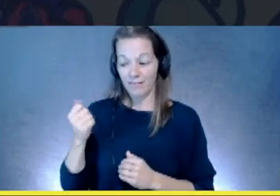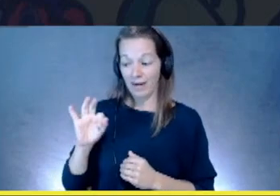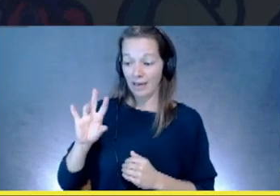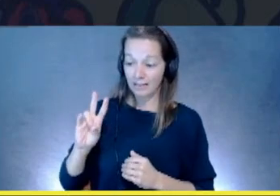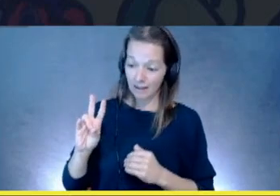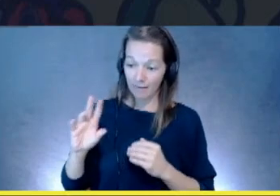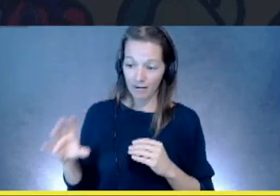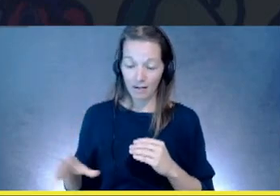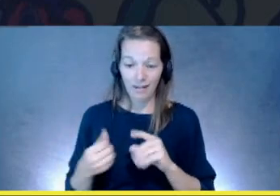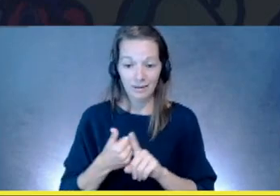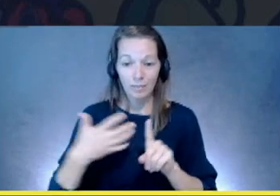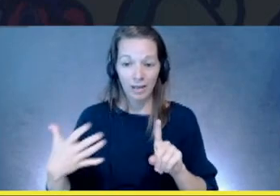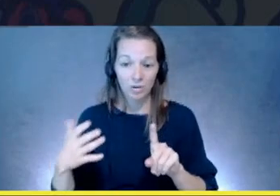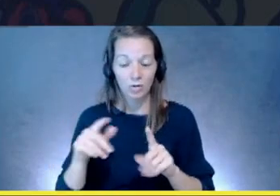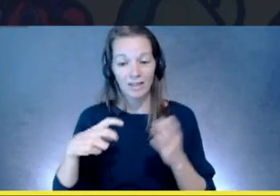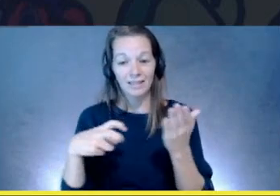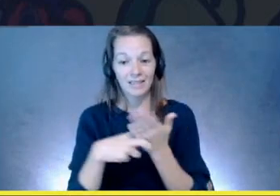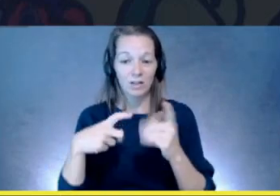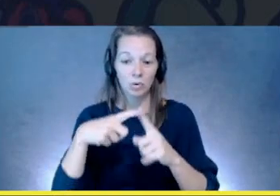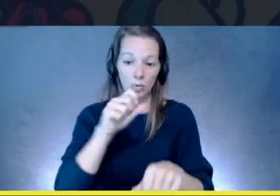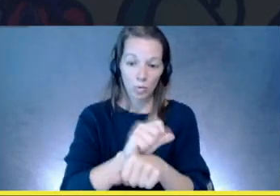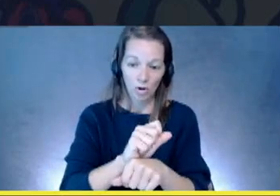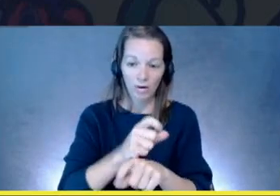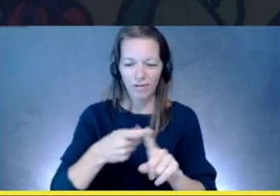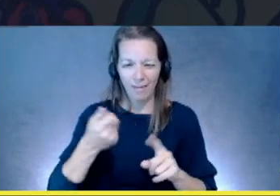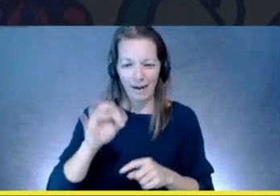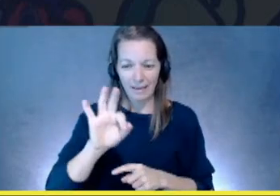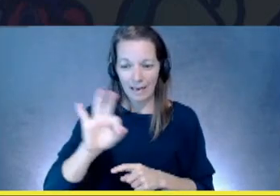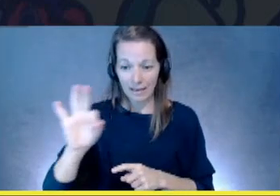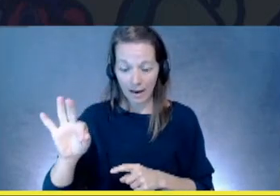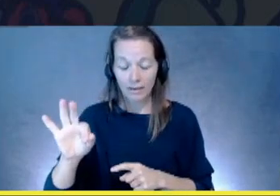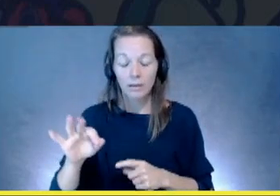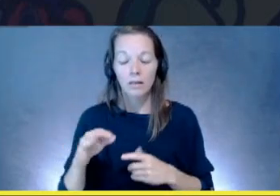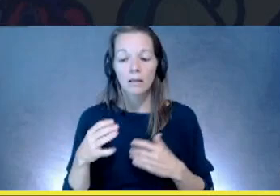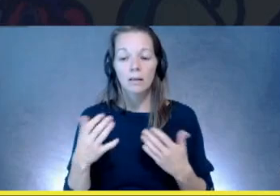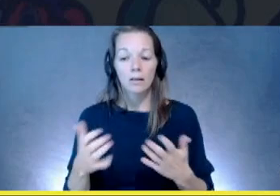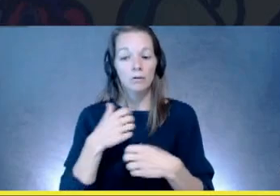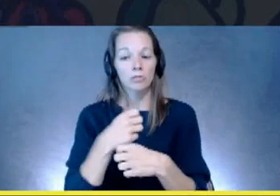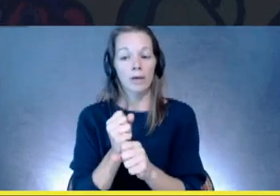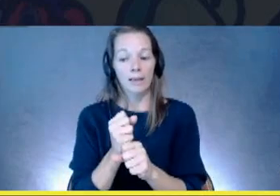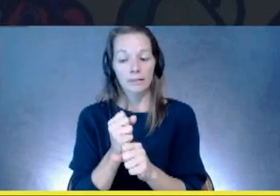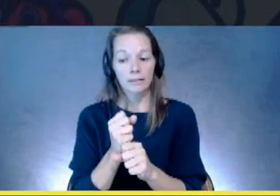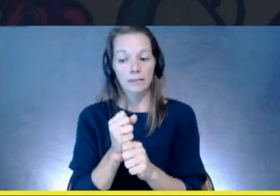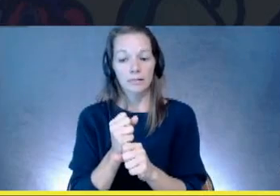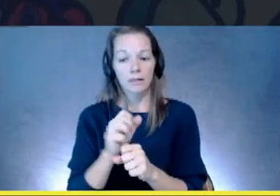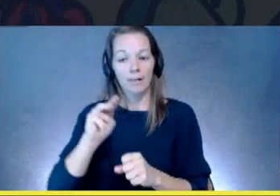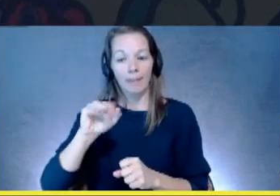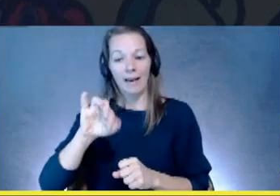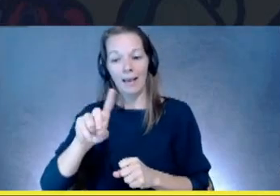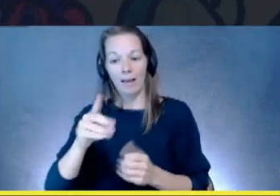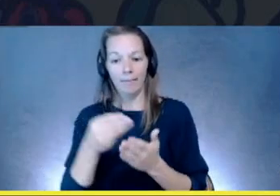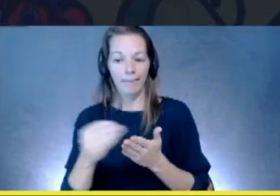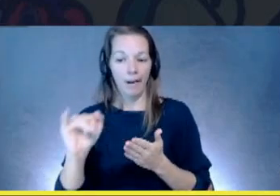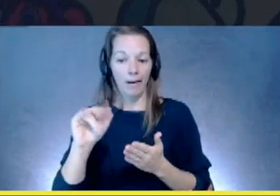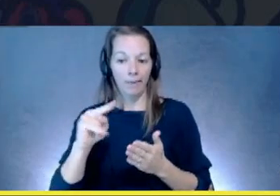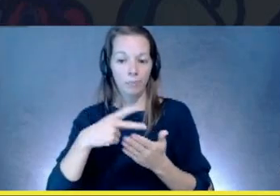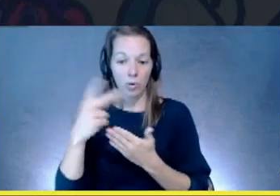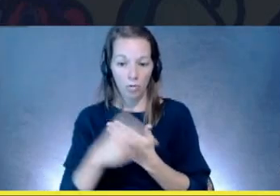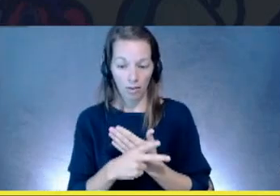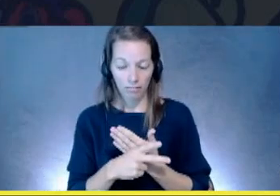in the Ticket to Work Act in 1999, which creates a Medicaid buy-in program that states can